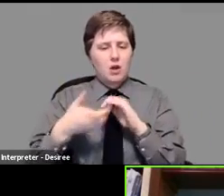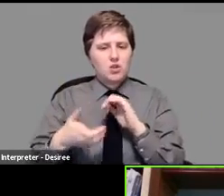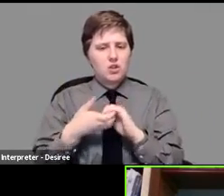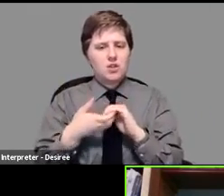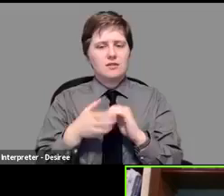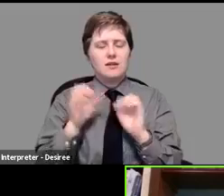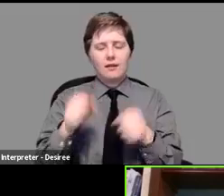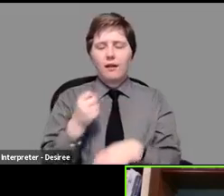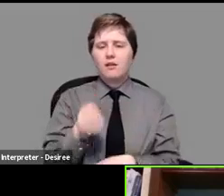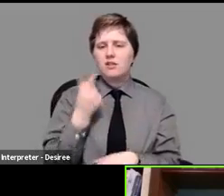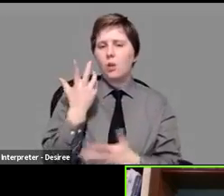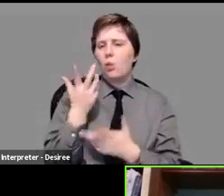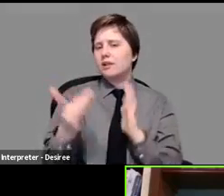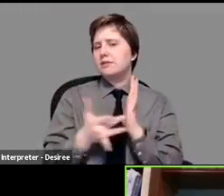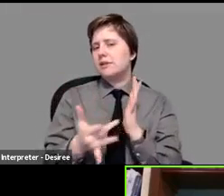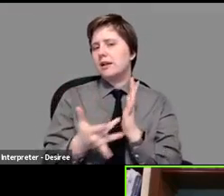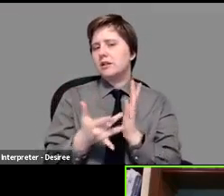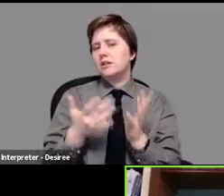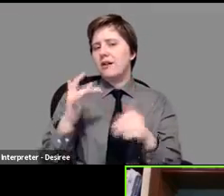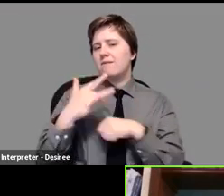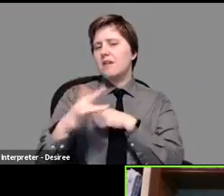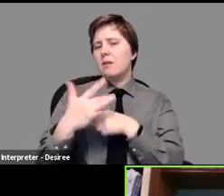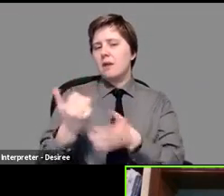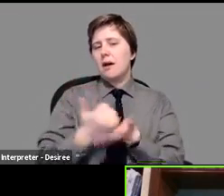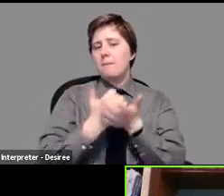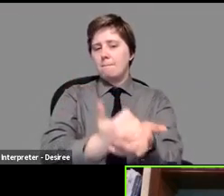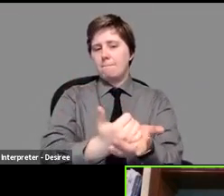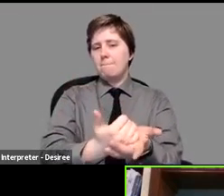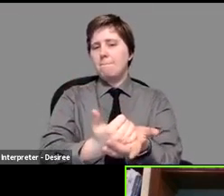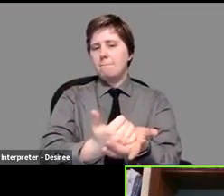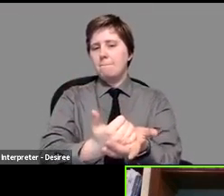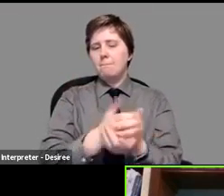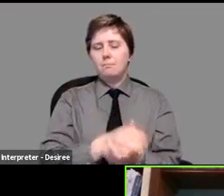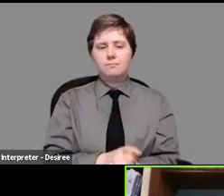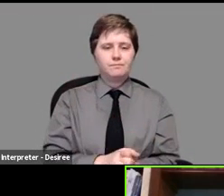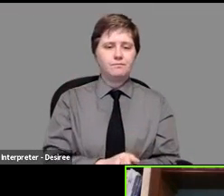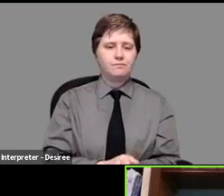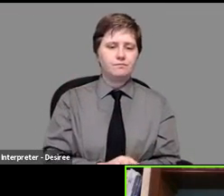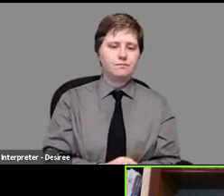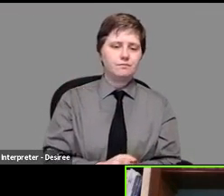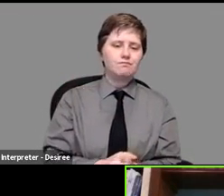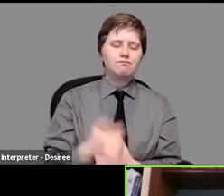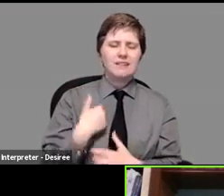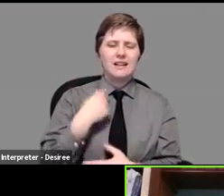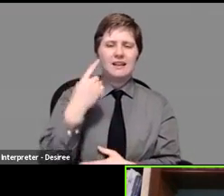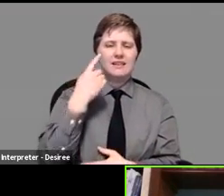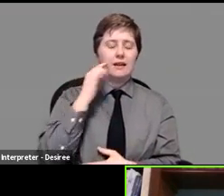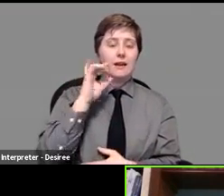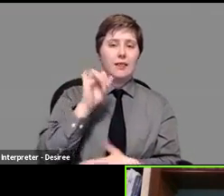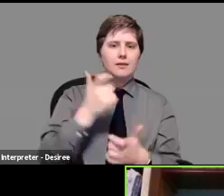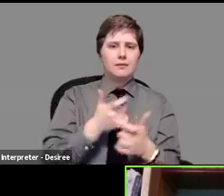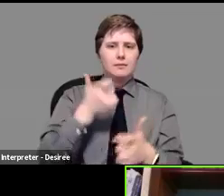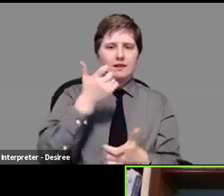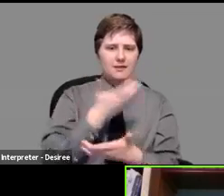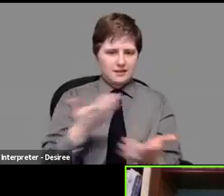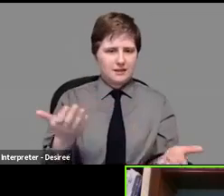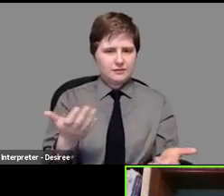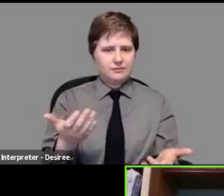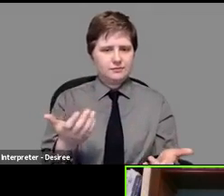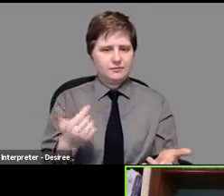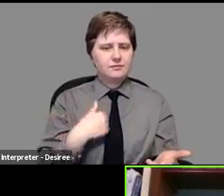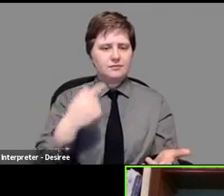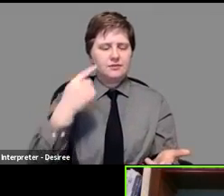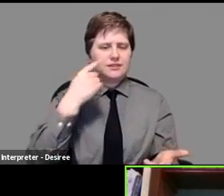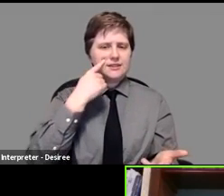can understand what technology may be out there to help them. So I think that's the biggest thing. I think